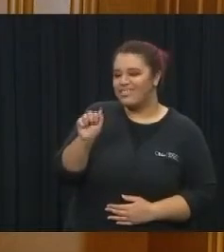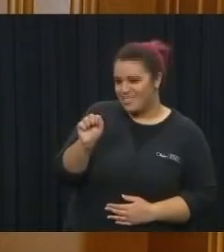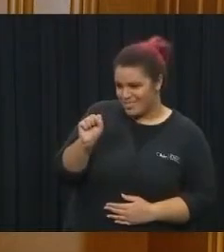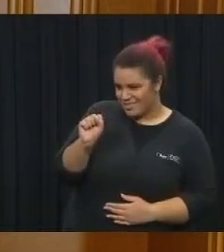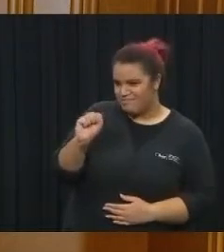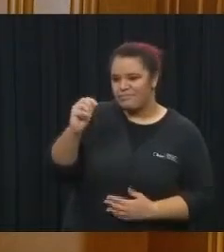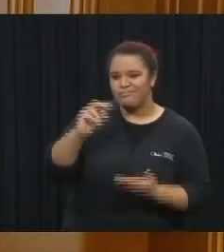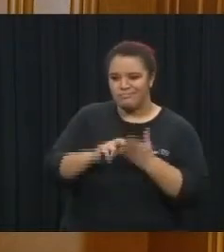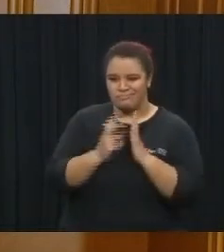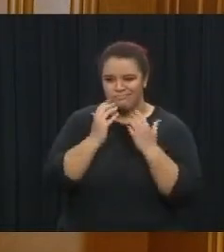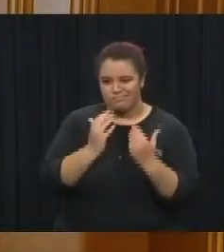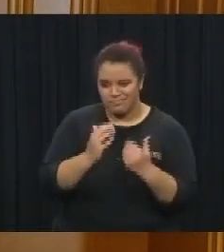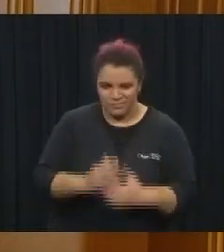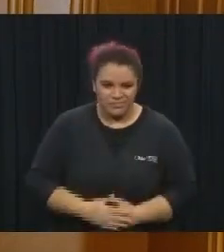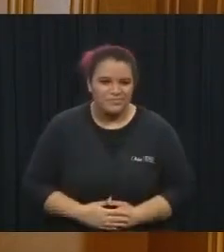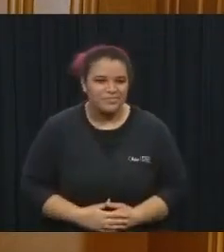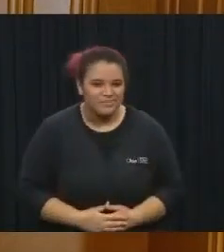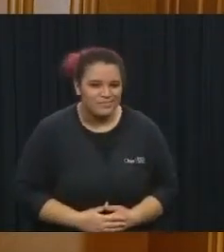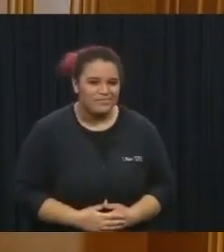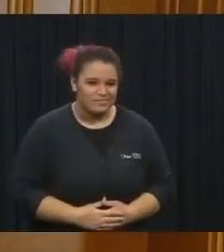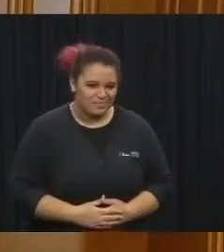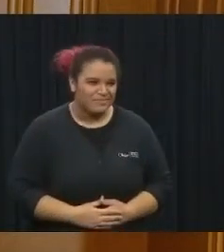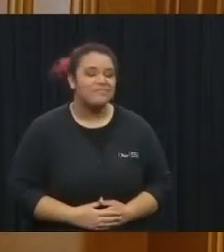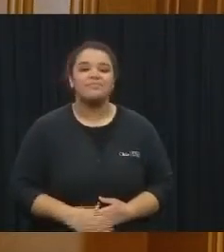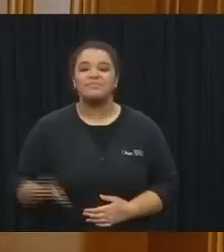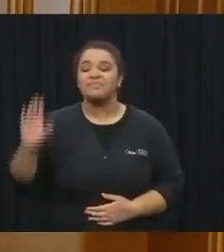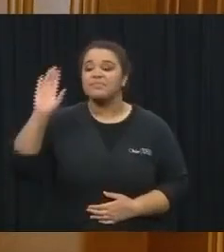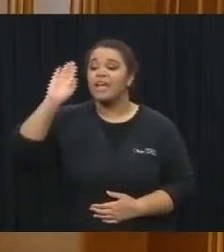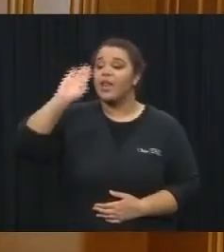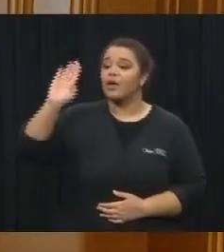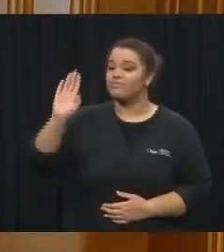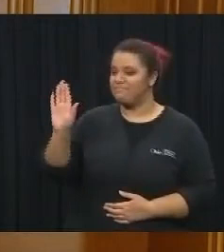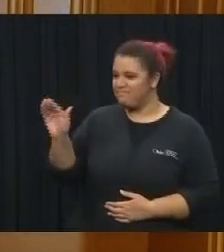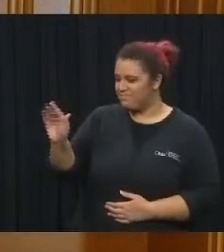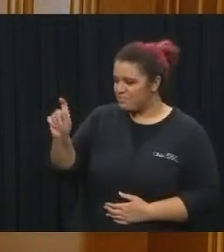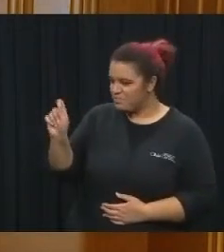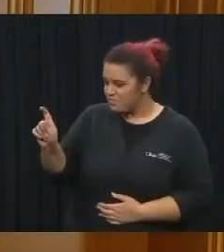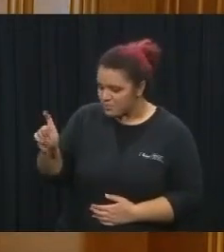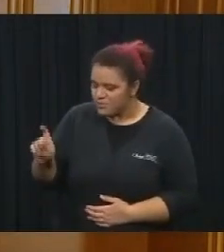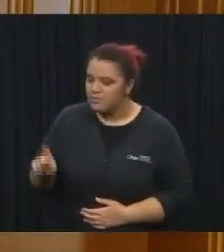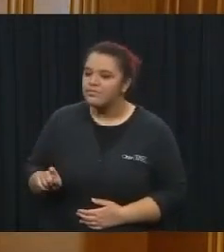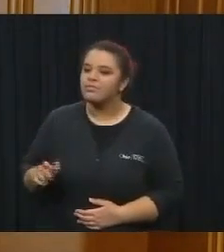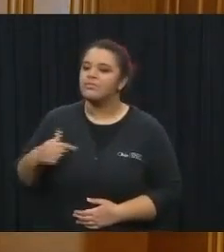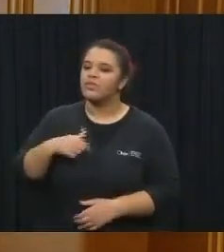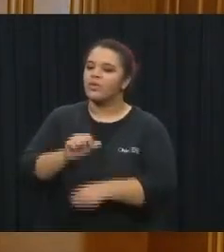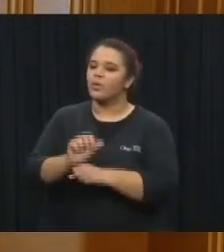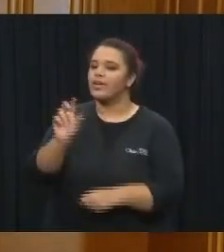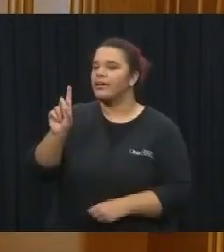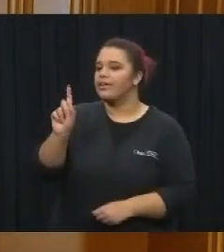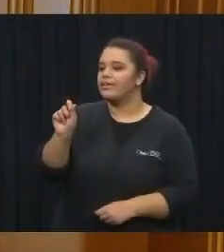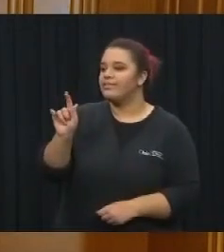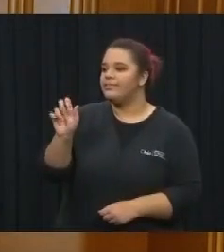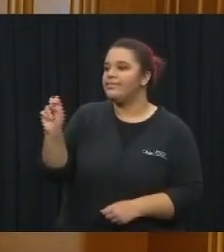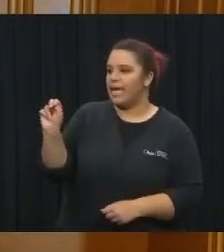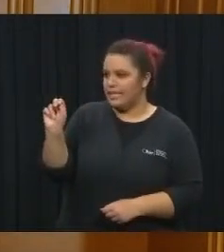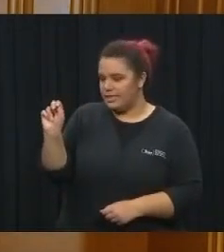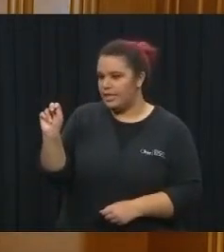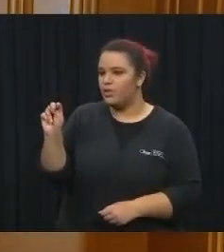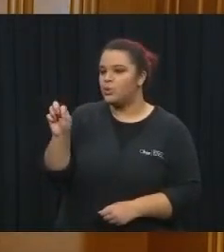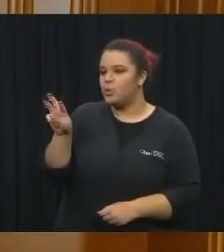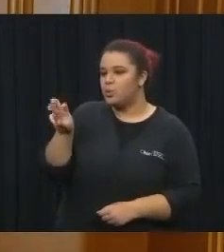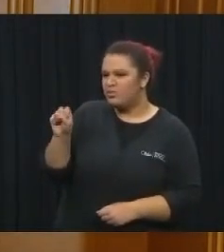Good afternoon, Laura Bischoff, Dayton Daily News. Governor, I'm getting reports of quarantines inside of state